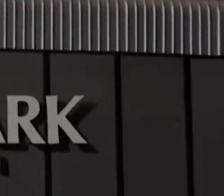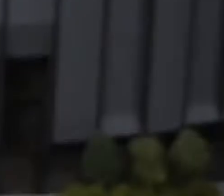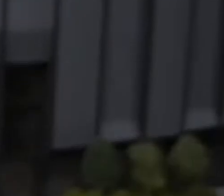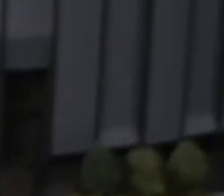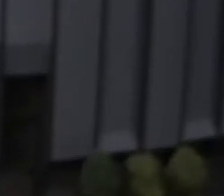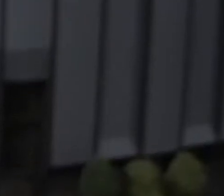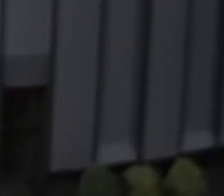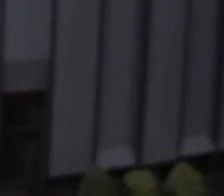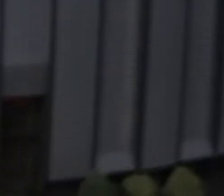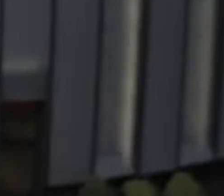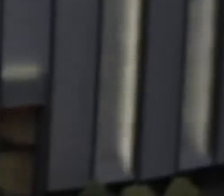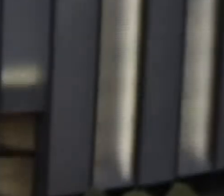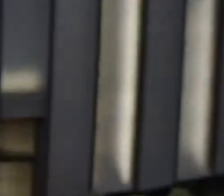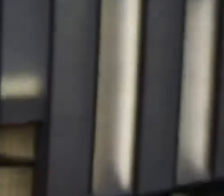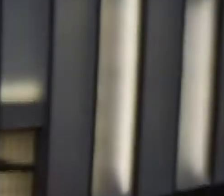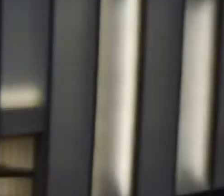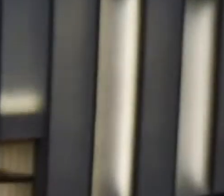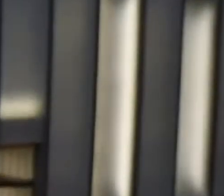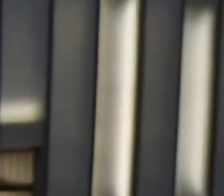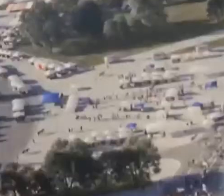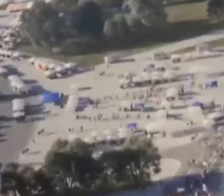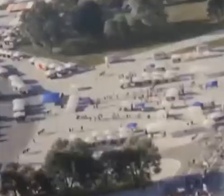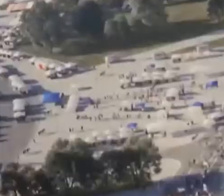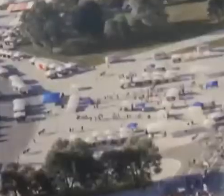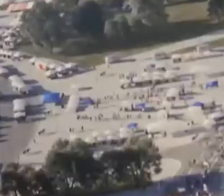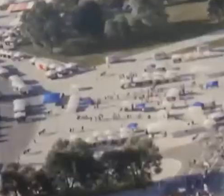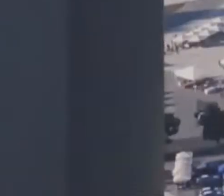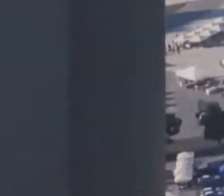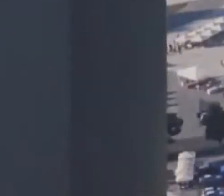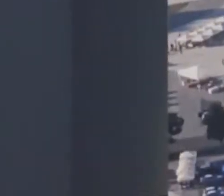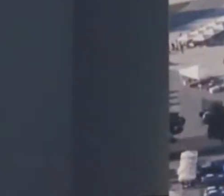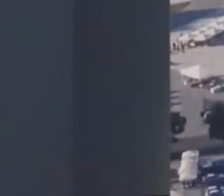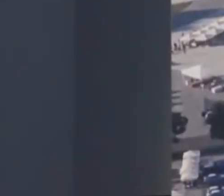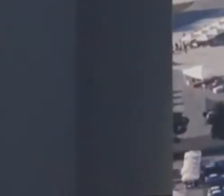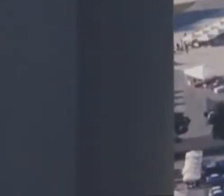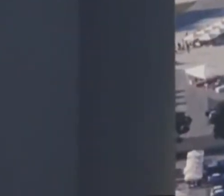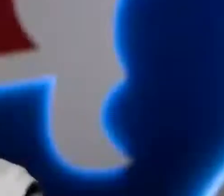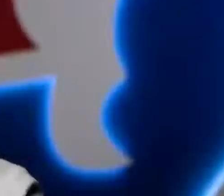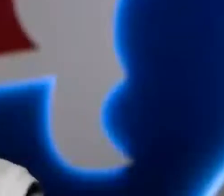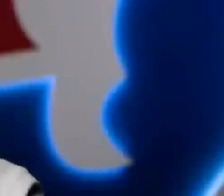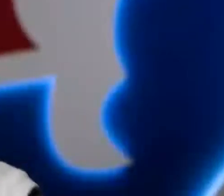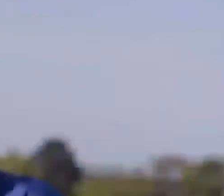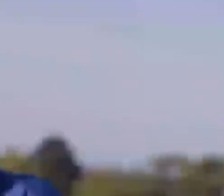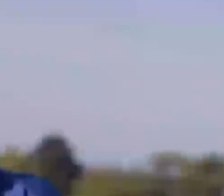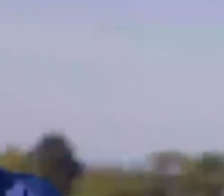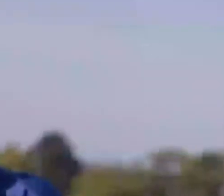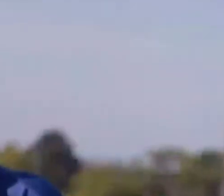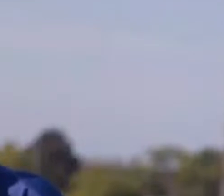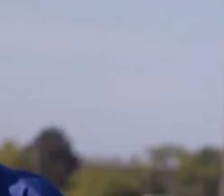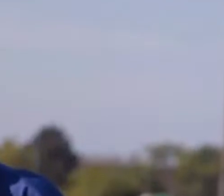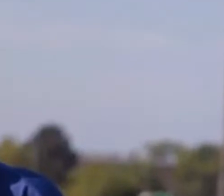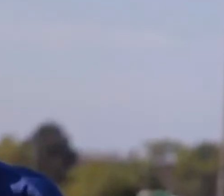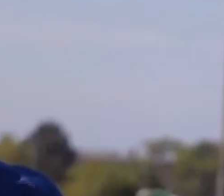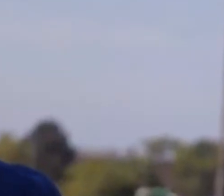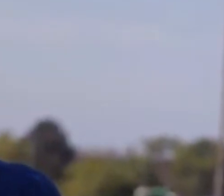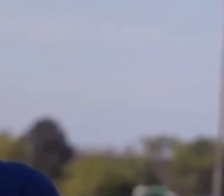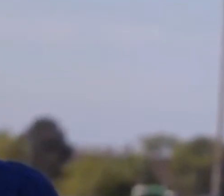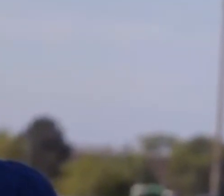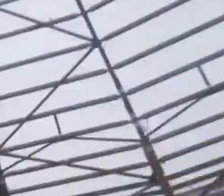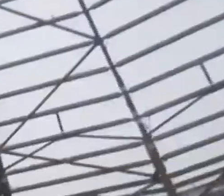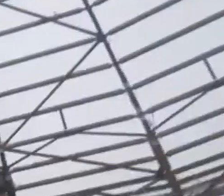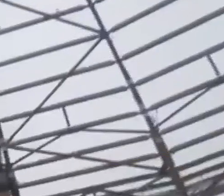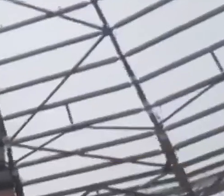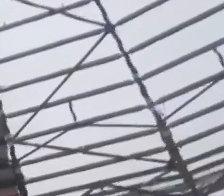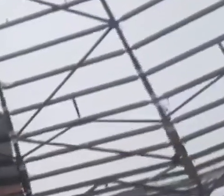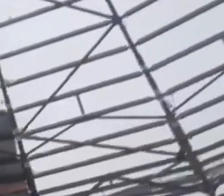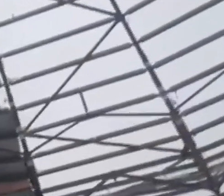panel, architectural precast on the outside of the building. Slowly that facade will start to go on. Populous, they've really been able to show